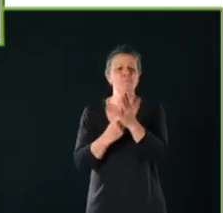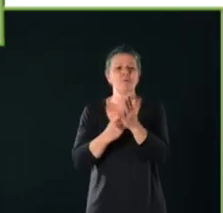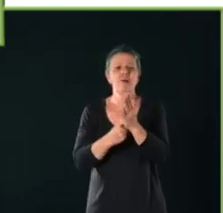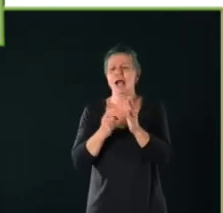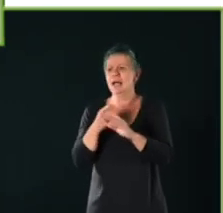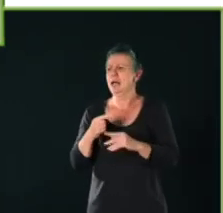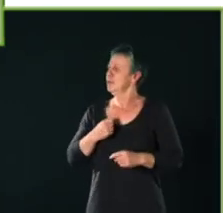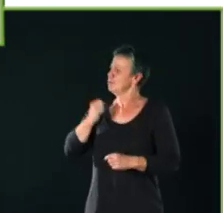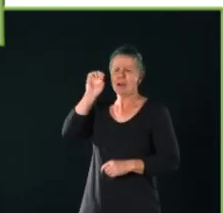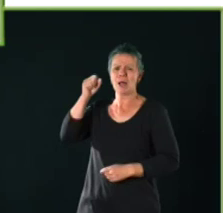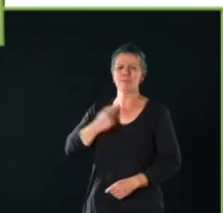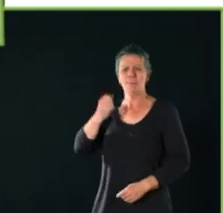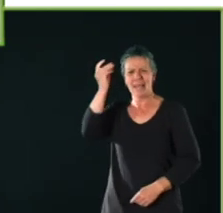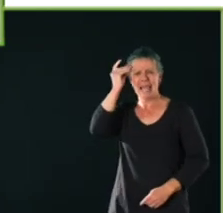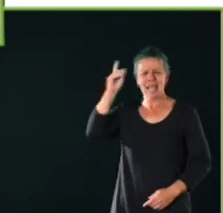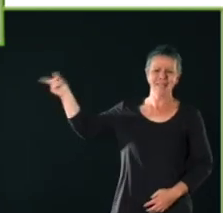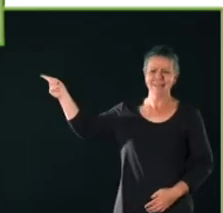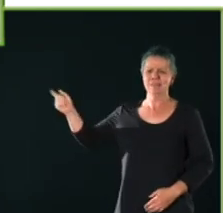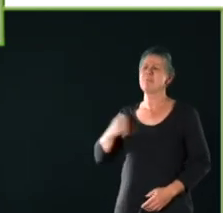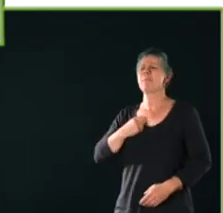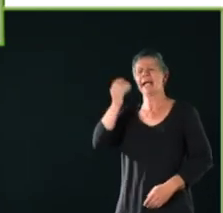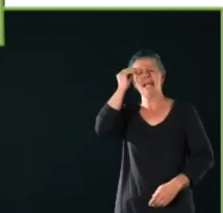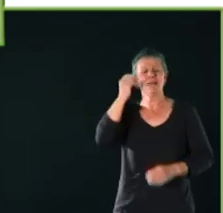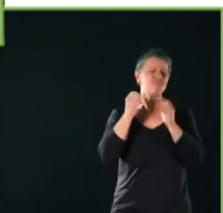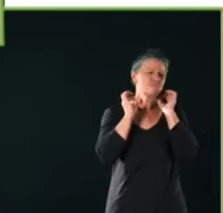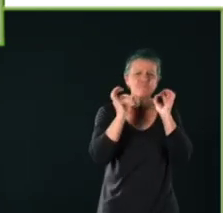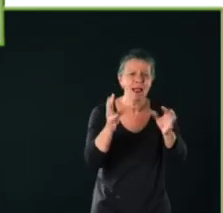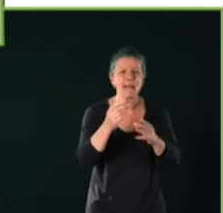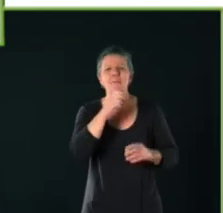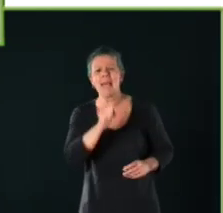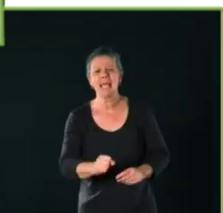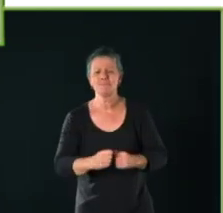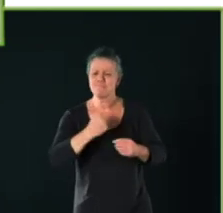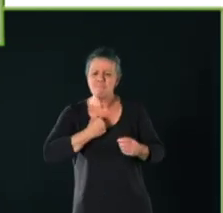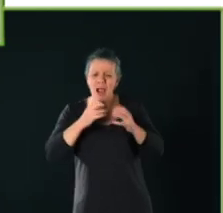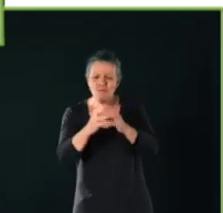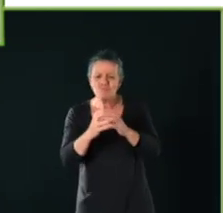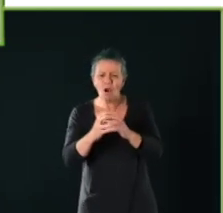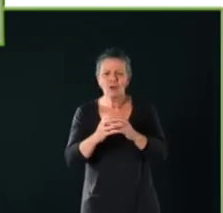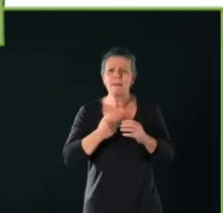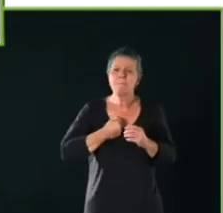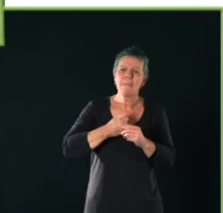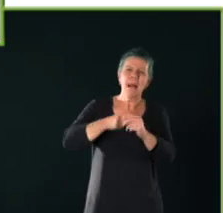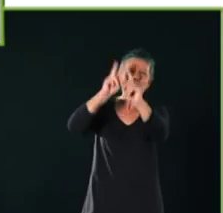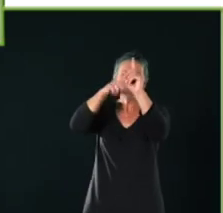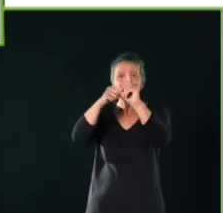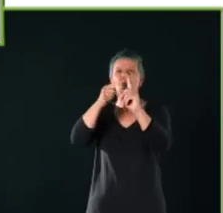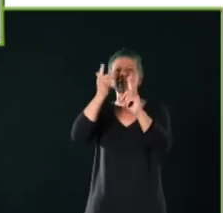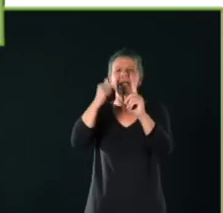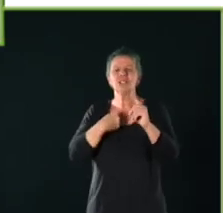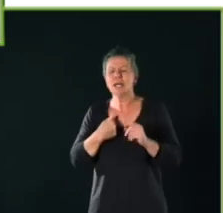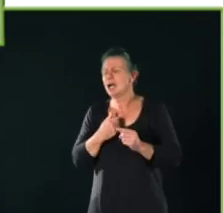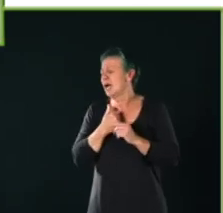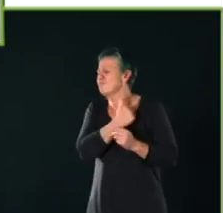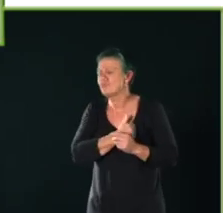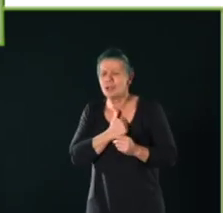dad. That's why I love it. Yep. My dad is a great man. He's a rock. He's everything a man should be. And he's been my teacher.